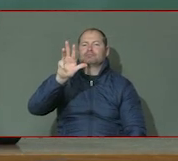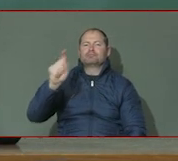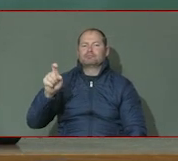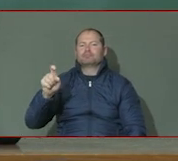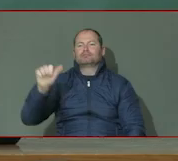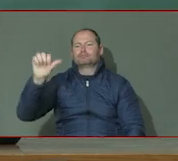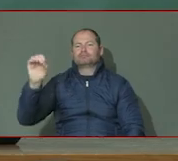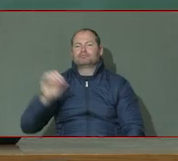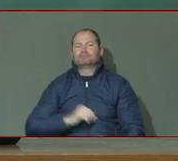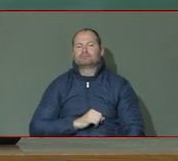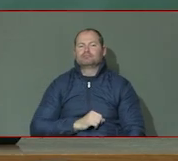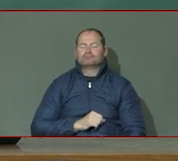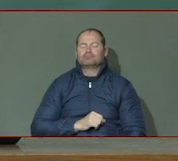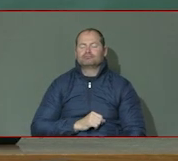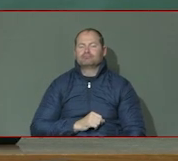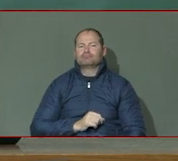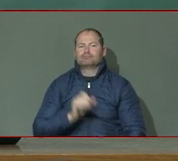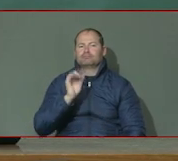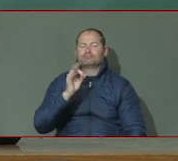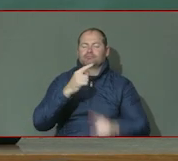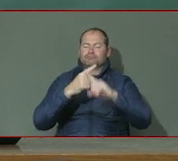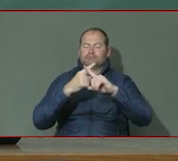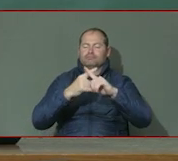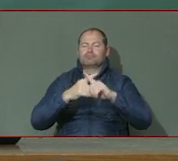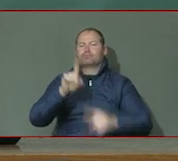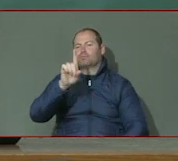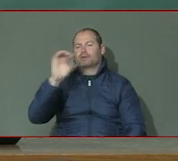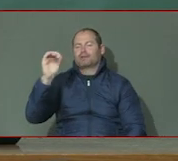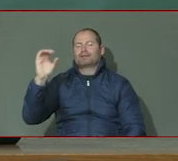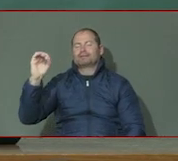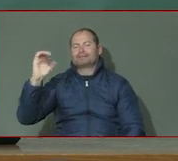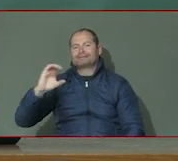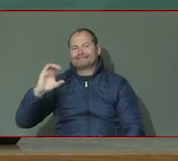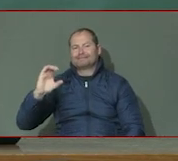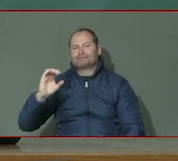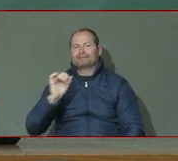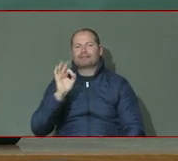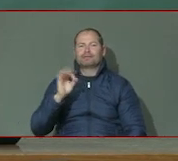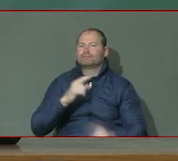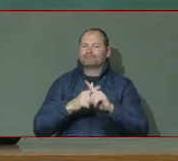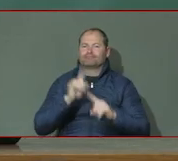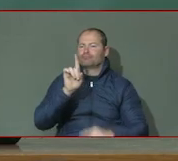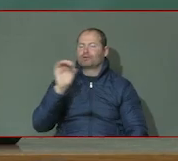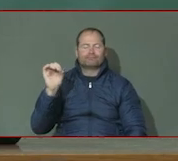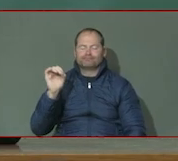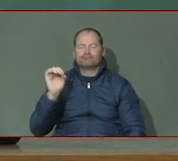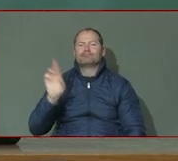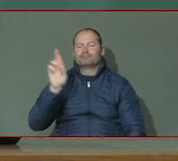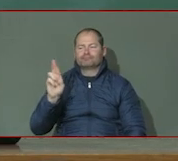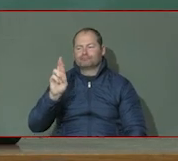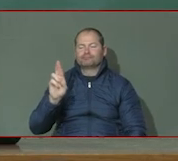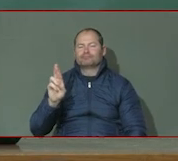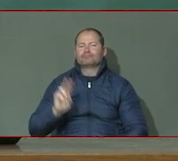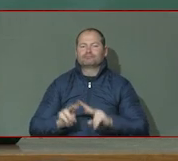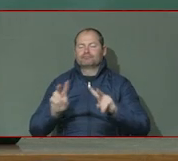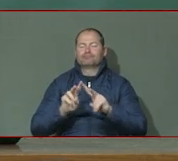All right. So if you multiply by 100, you want it in cents. If you don't multiply by 100, you can give it in Rand. And